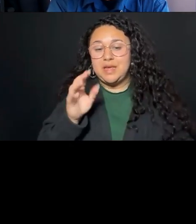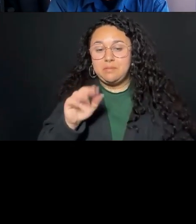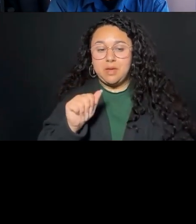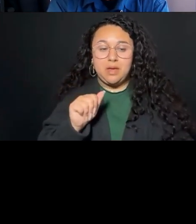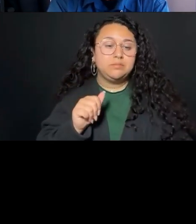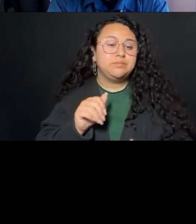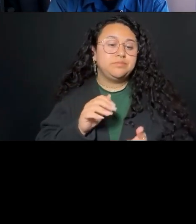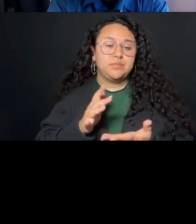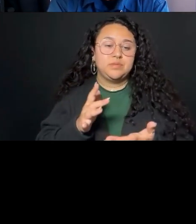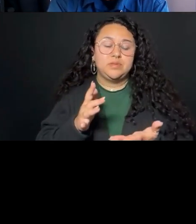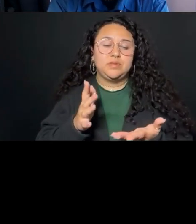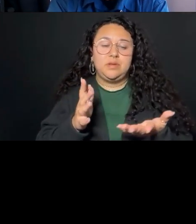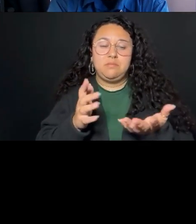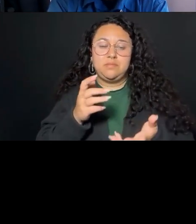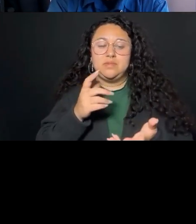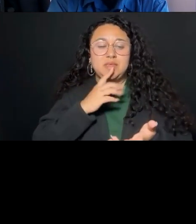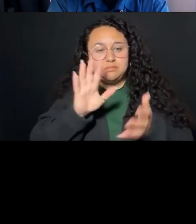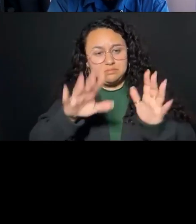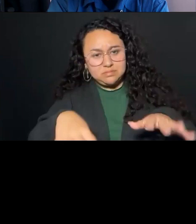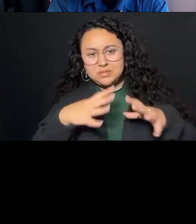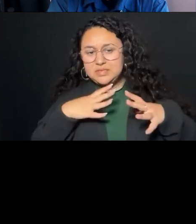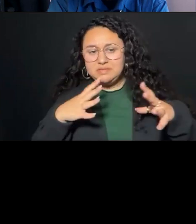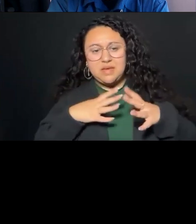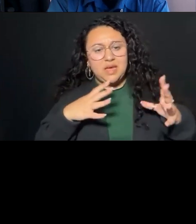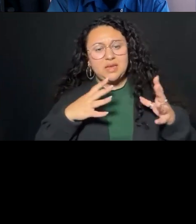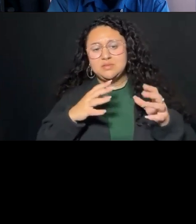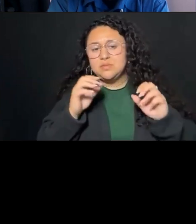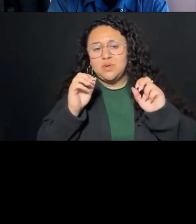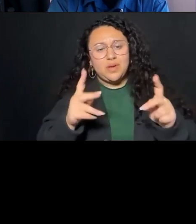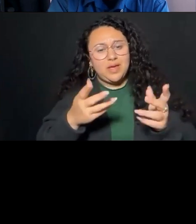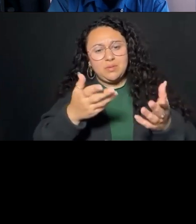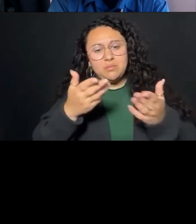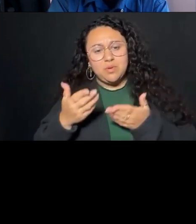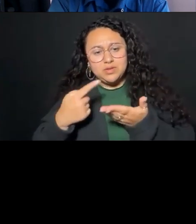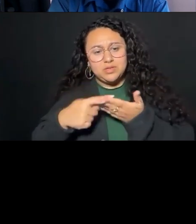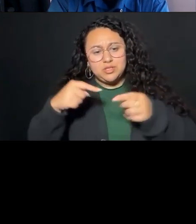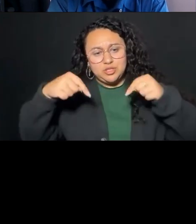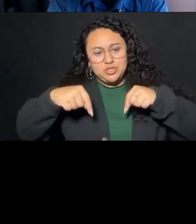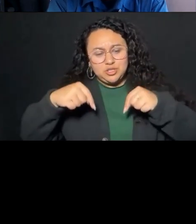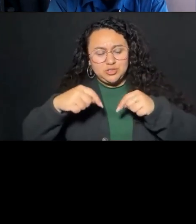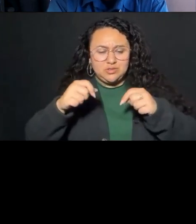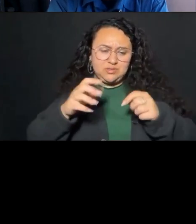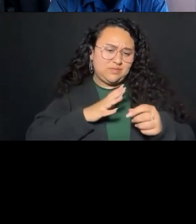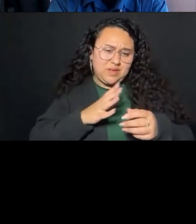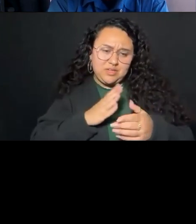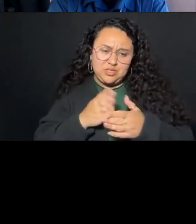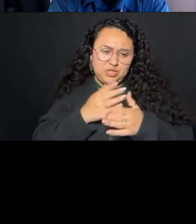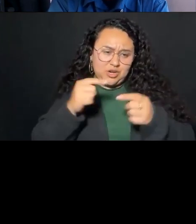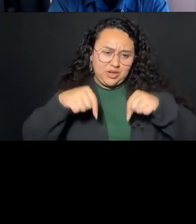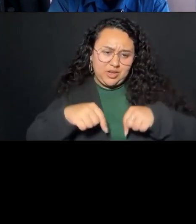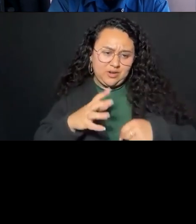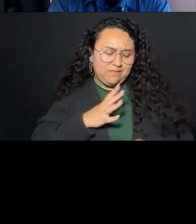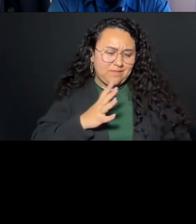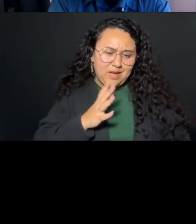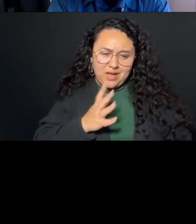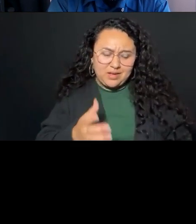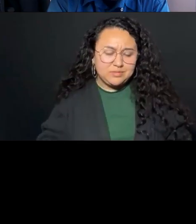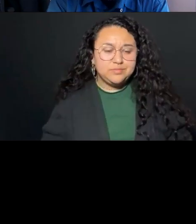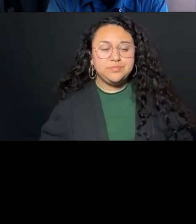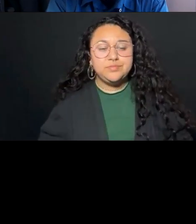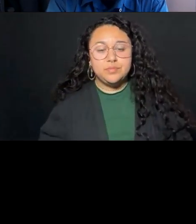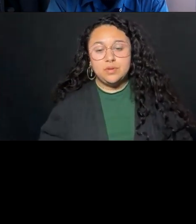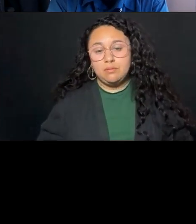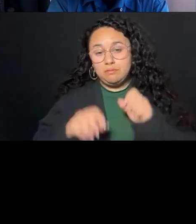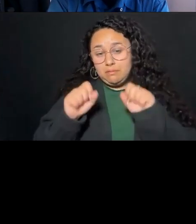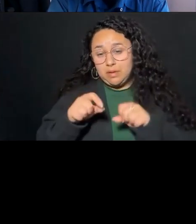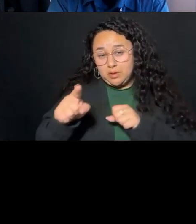and says, hey, you don't, it's okay that you bring this here. It's okay to share this here.